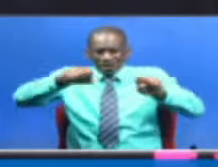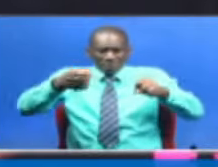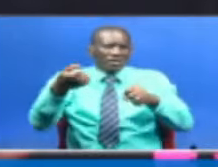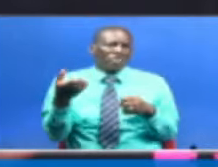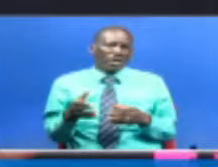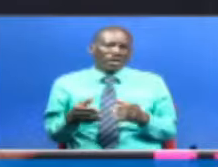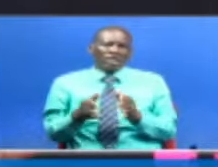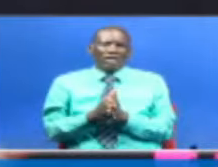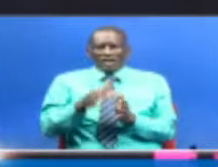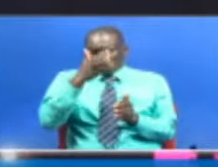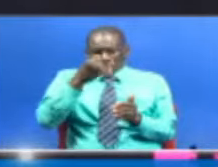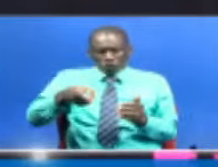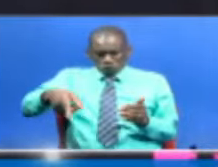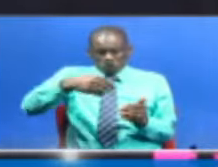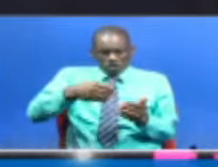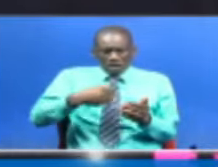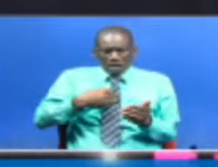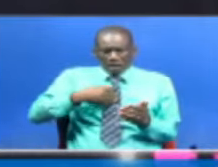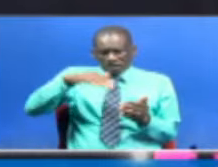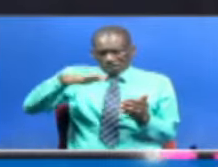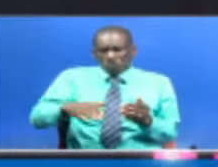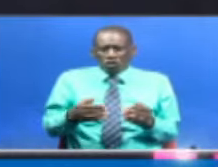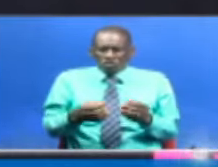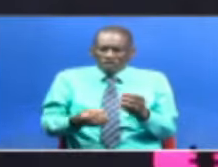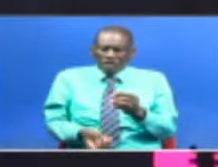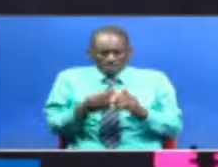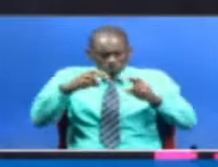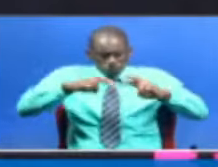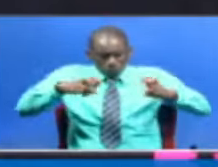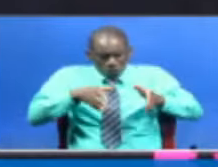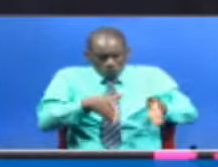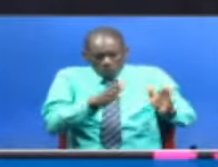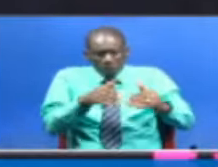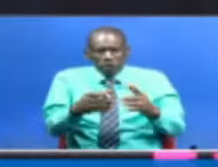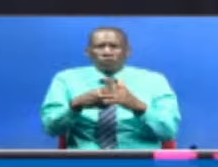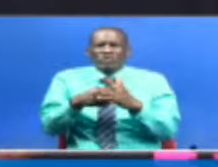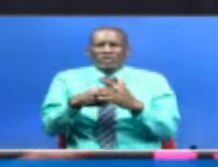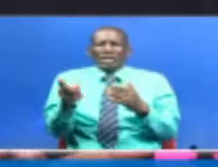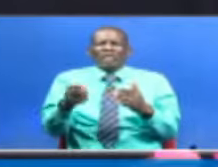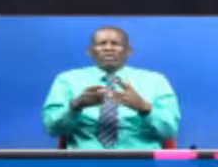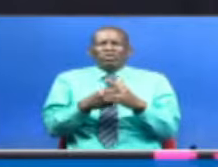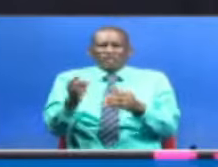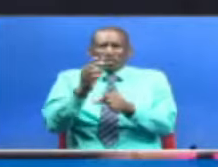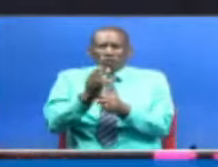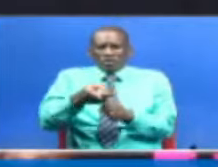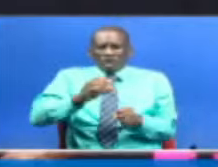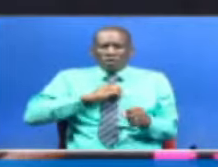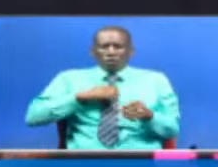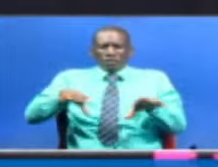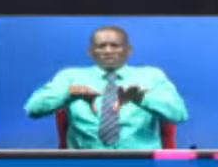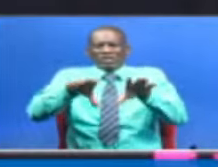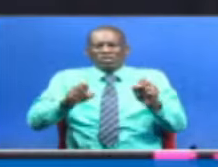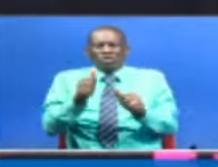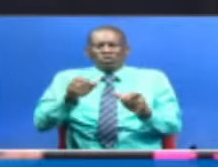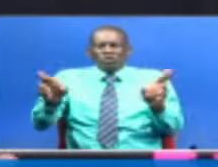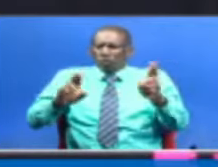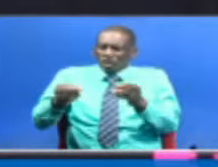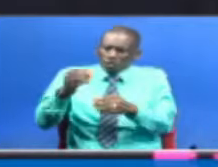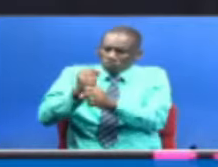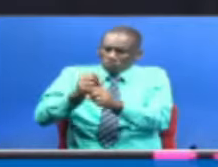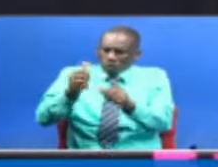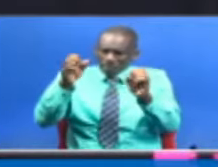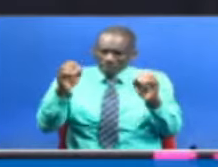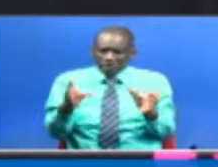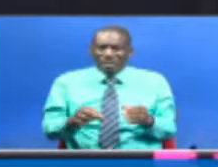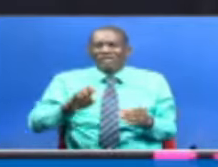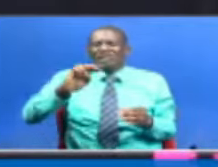And because we were down, we had to find ways of starting using our own system, which was already down. The second one